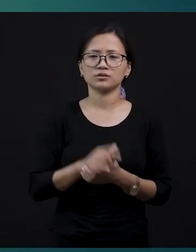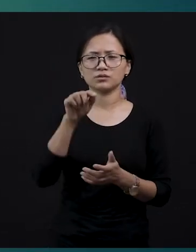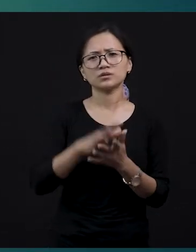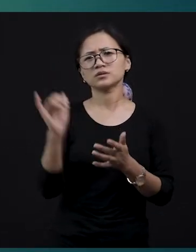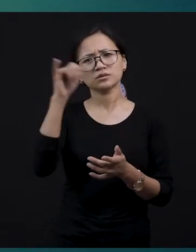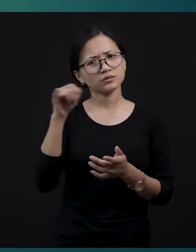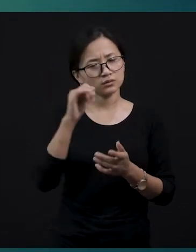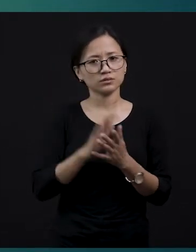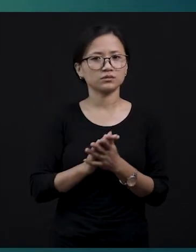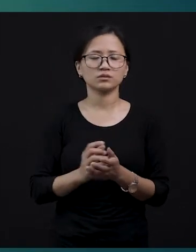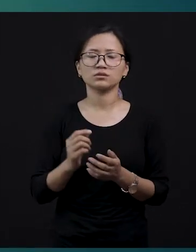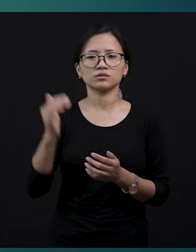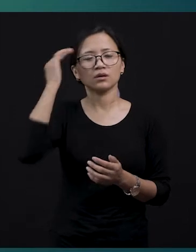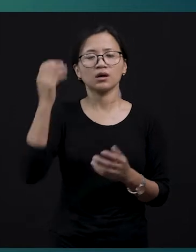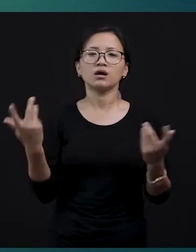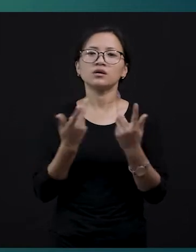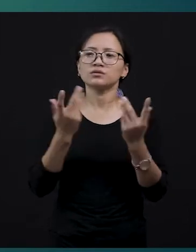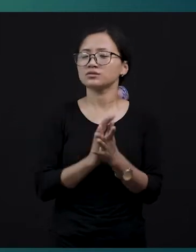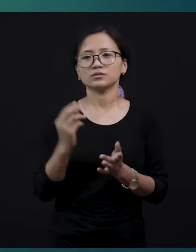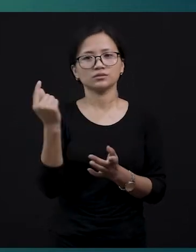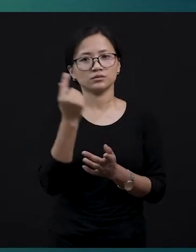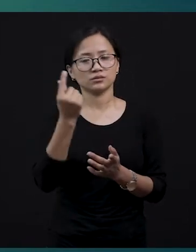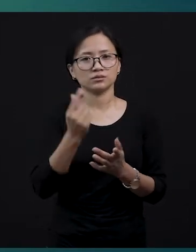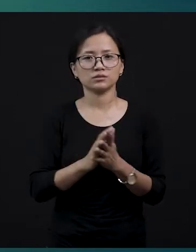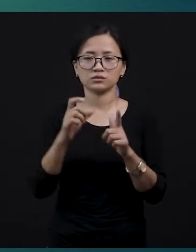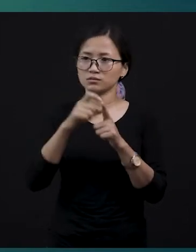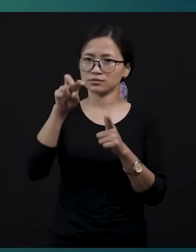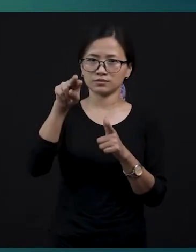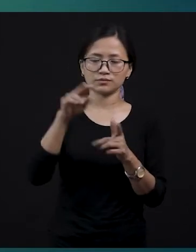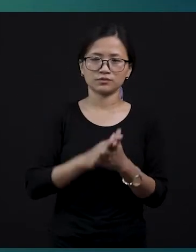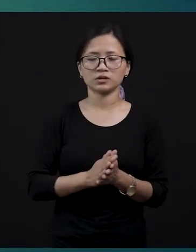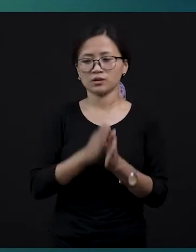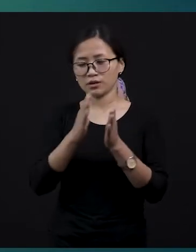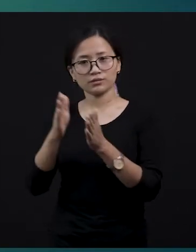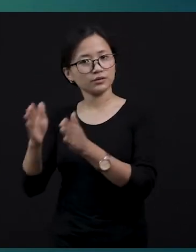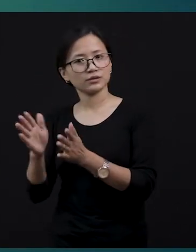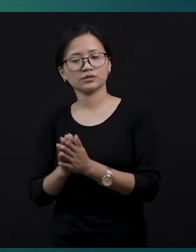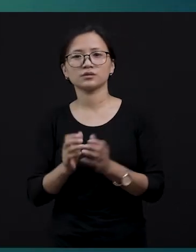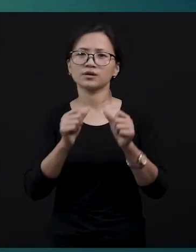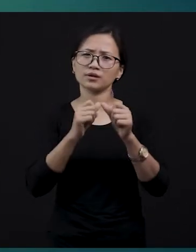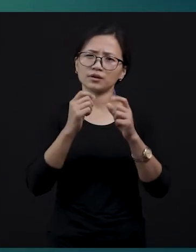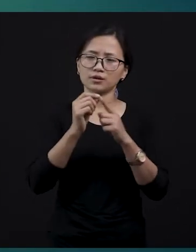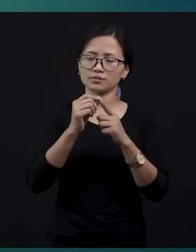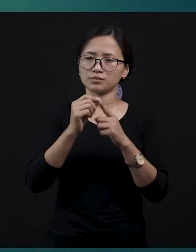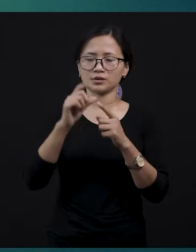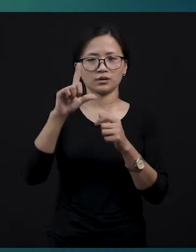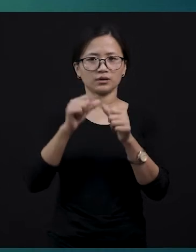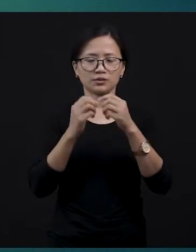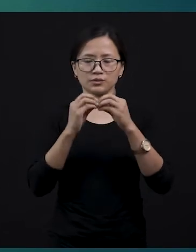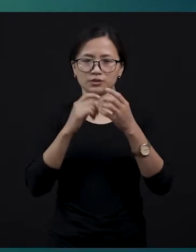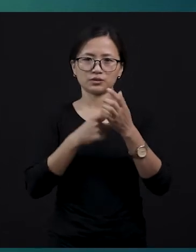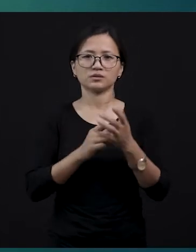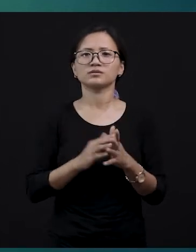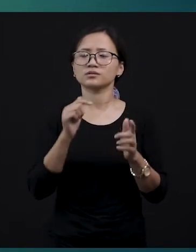and I hope you know how to use a dictionary. Dictionaries are always arranged in alphabetical orders. You know the alphabets, right? A, B,